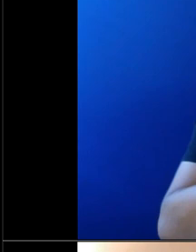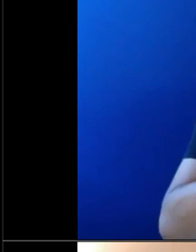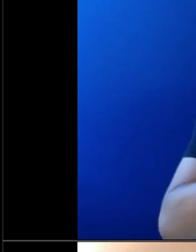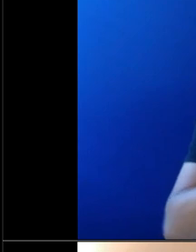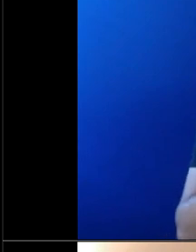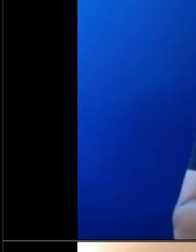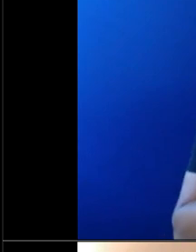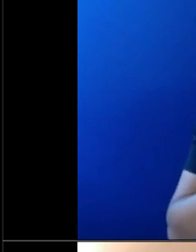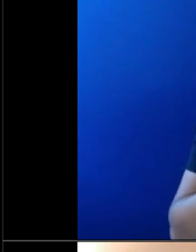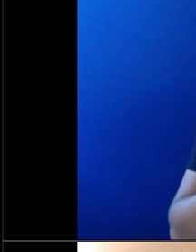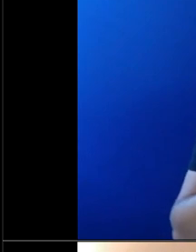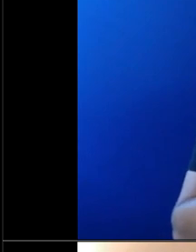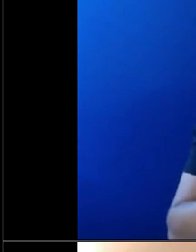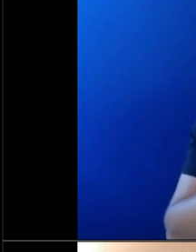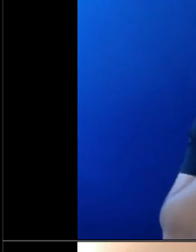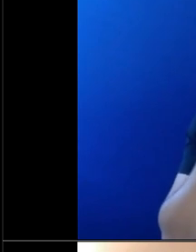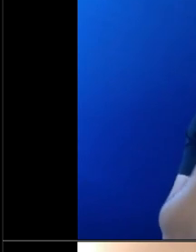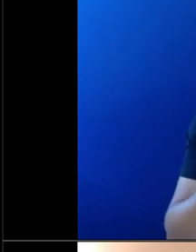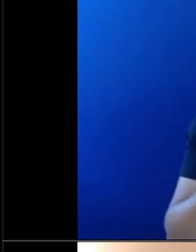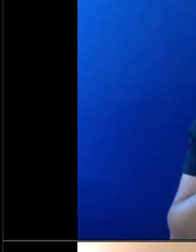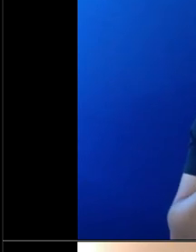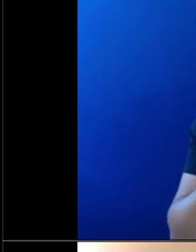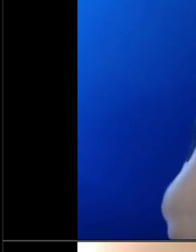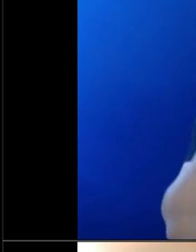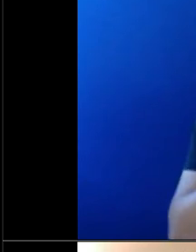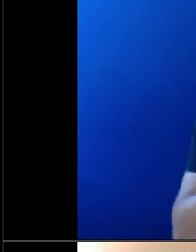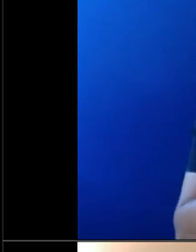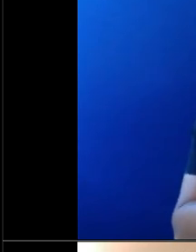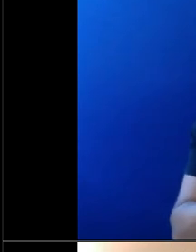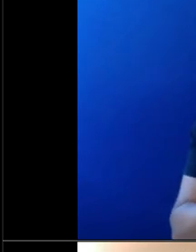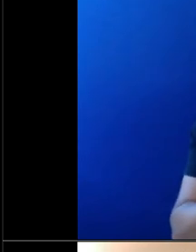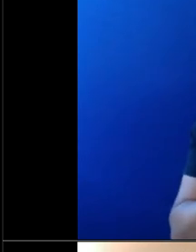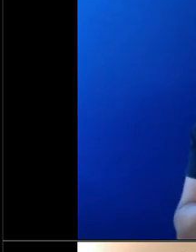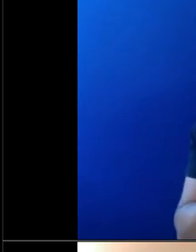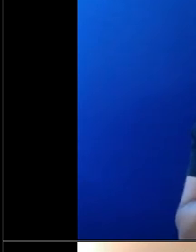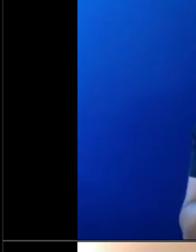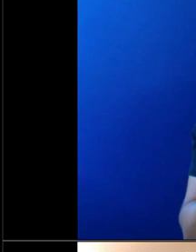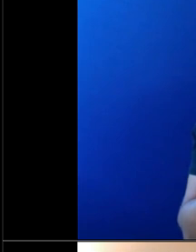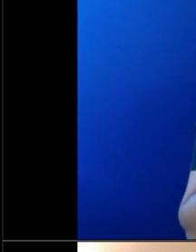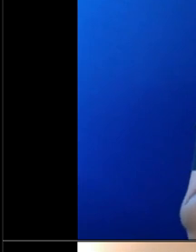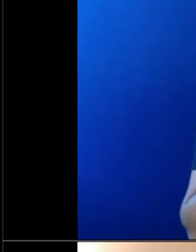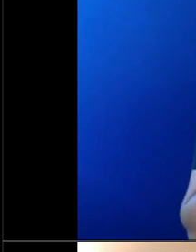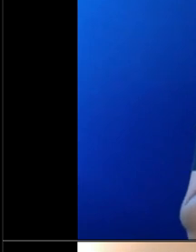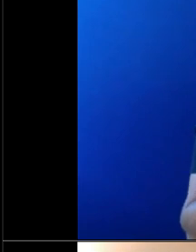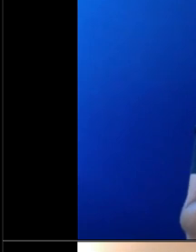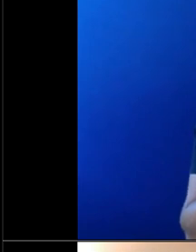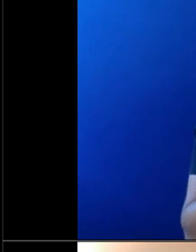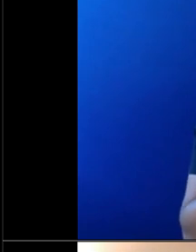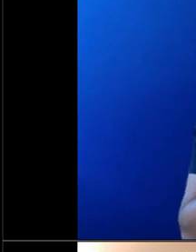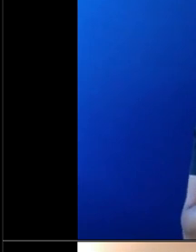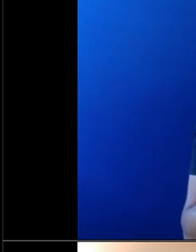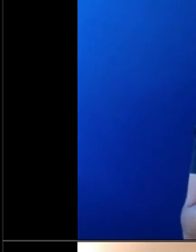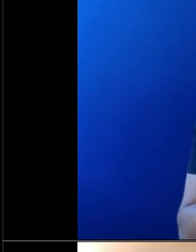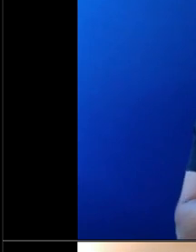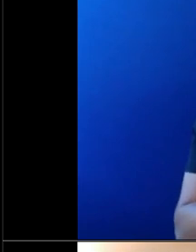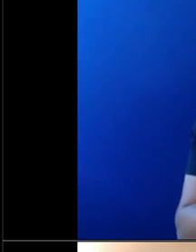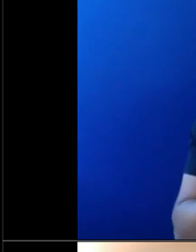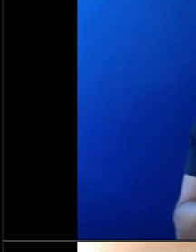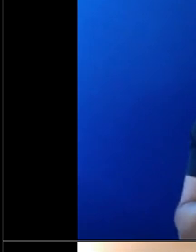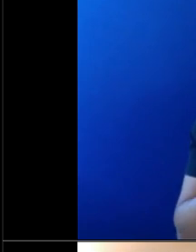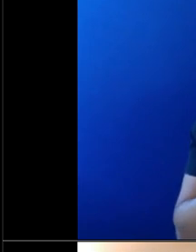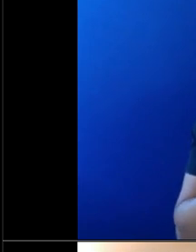younger seals. And we do see some behavior differences and some feeding style differences between the younger seals and the older seals. And one of